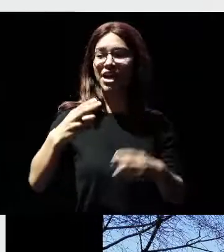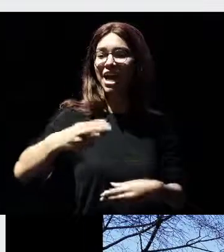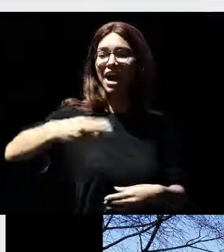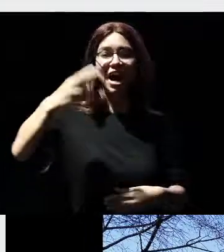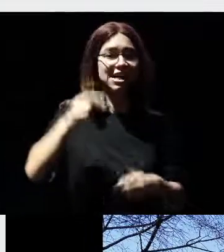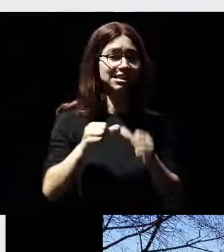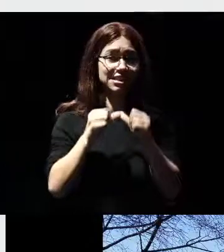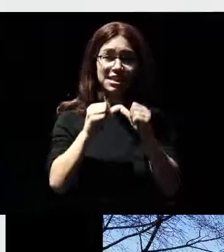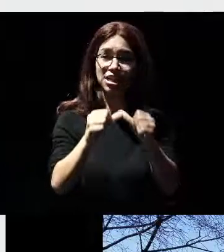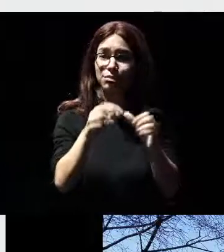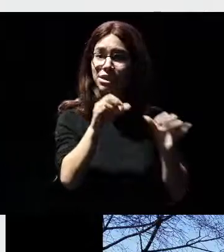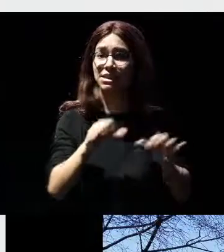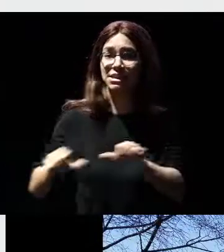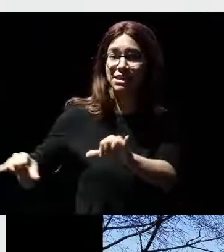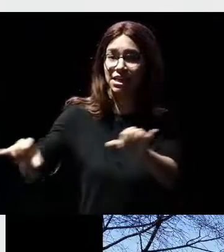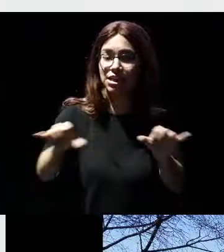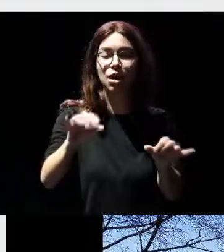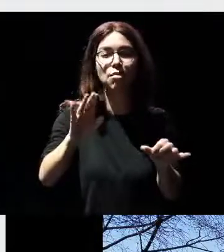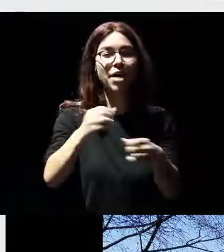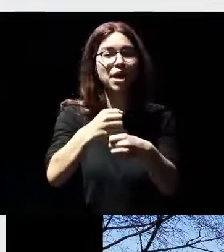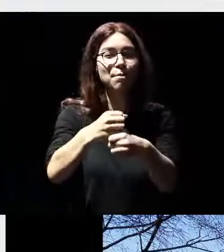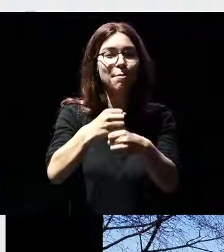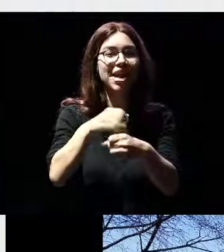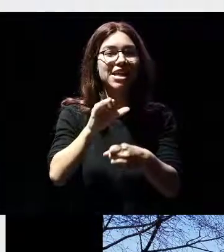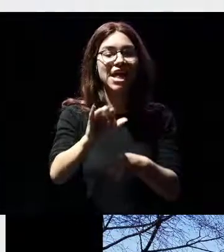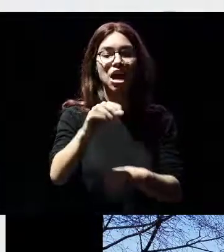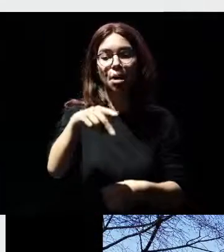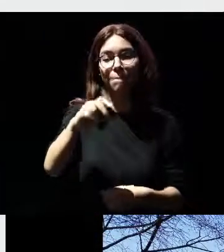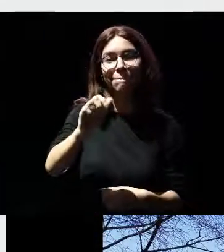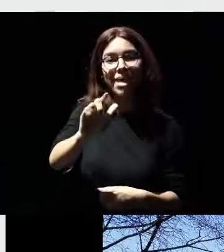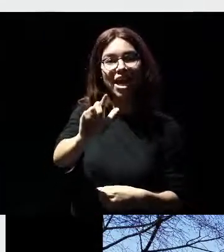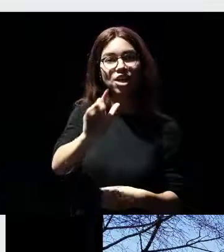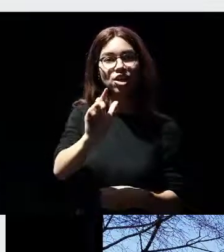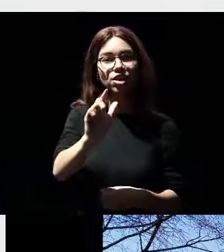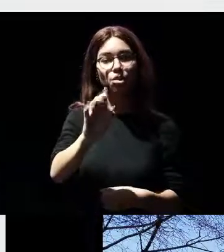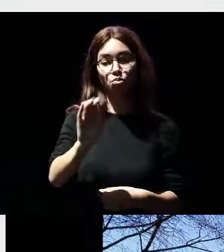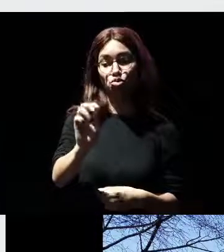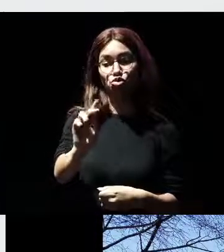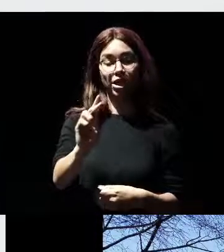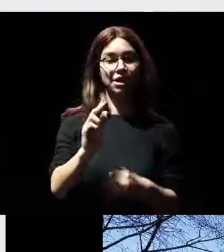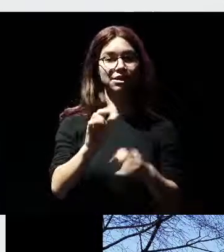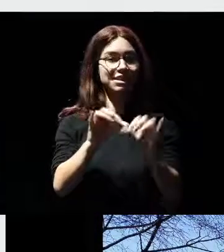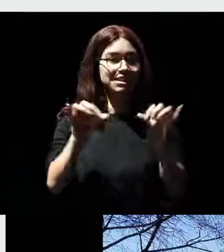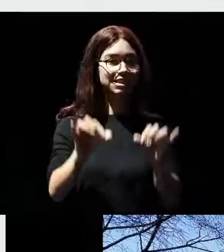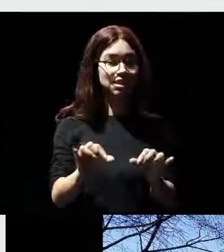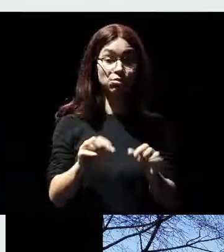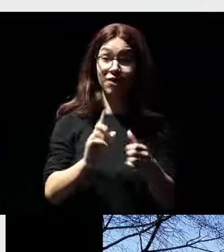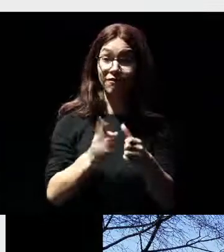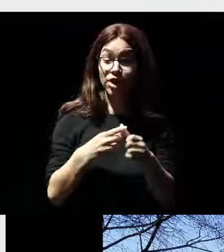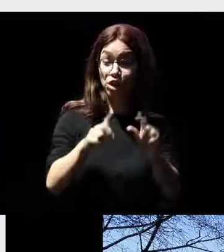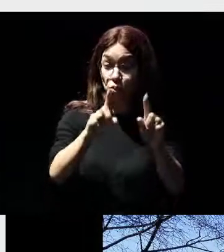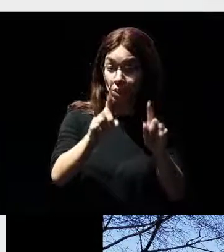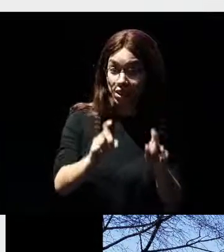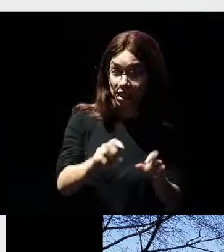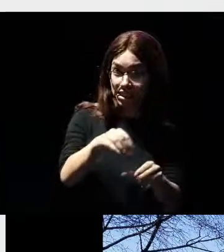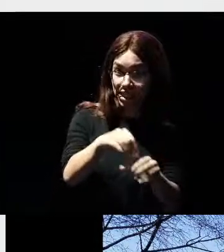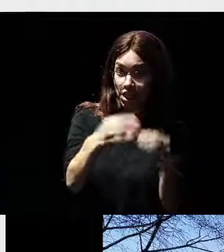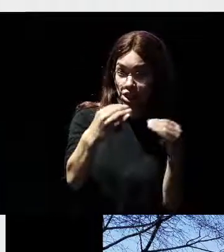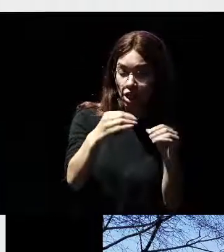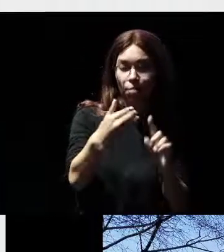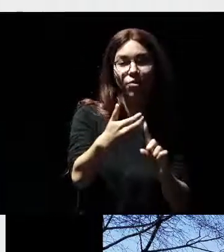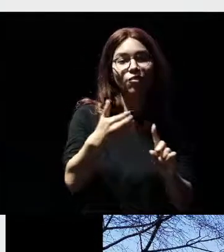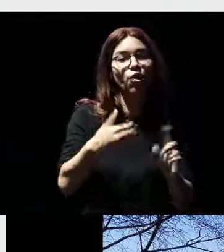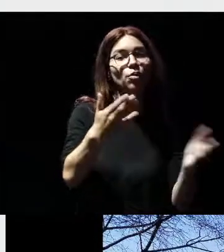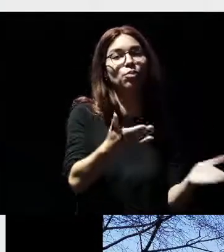sustainability standards. And by creating a panelized brick system, we were able to test all the panels in the shop before they got brought